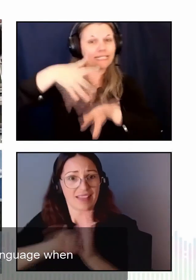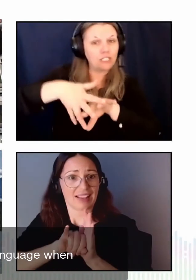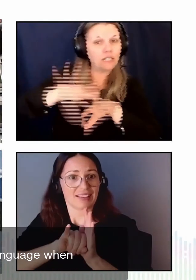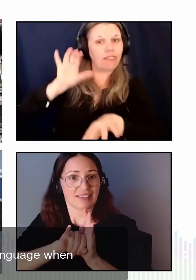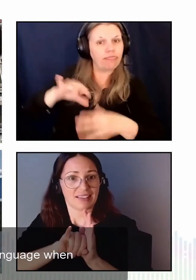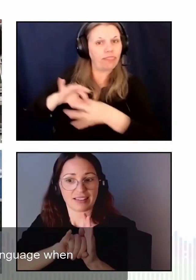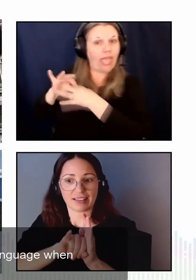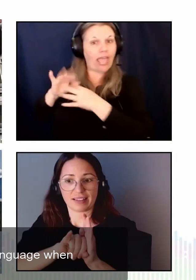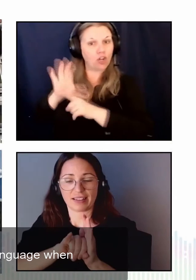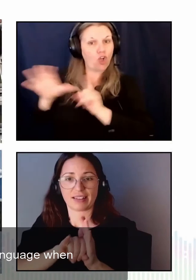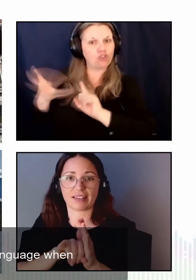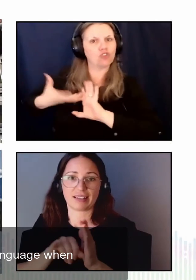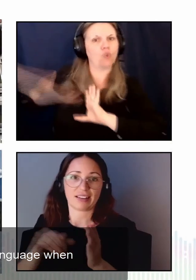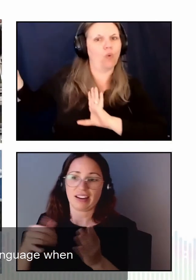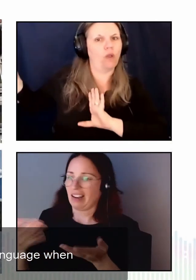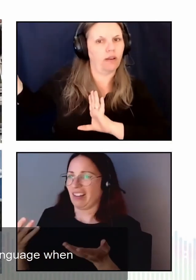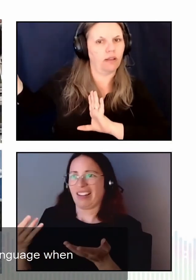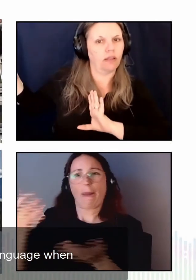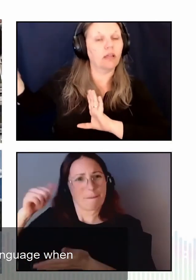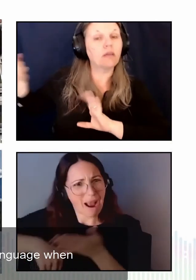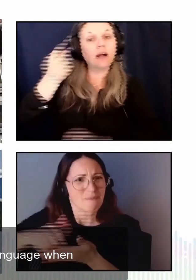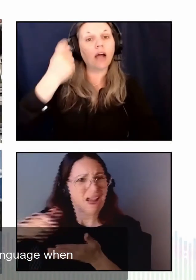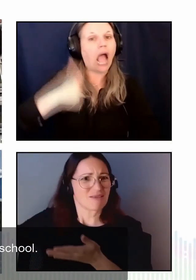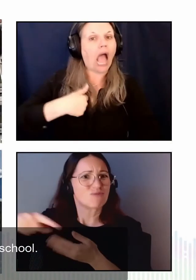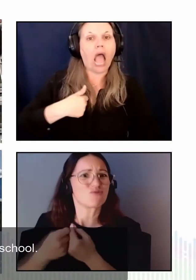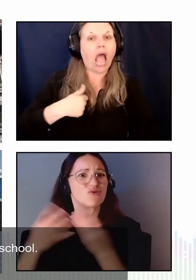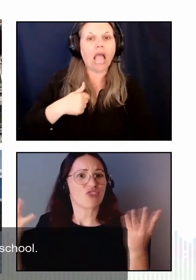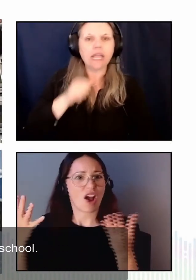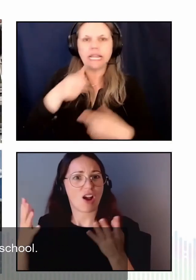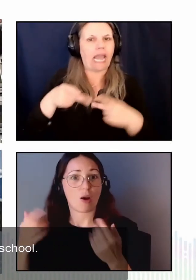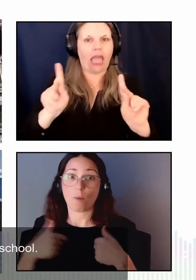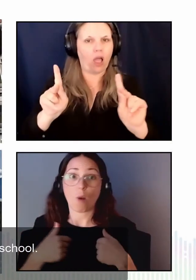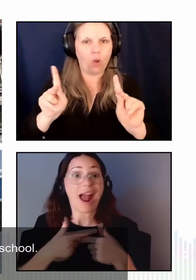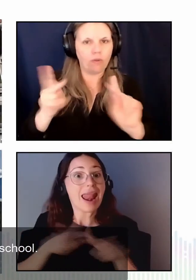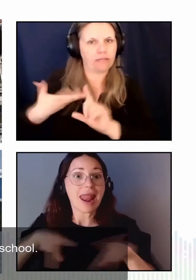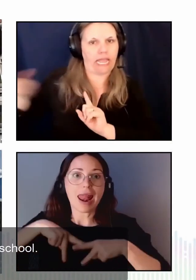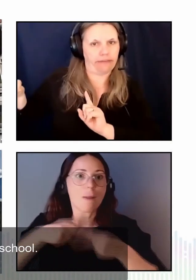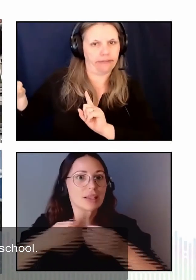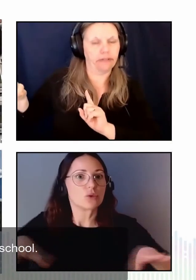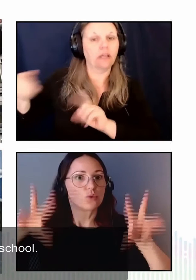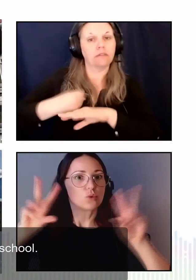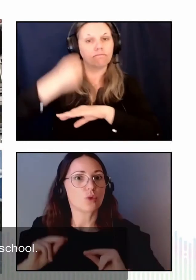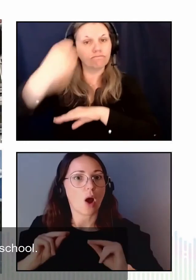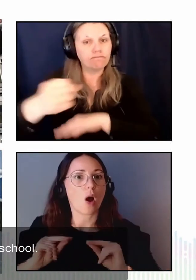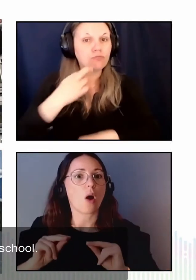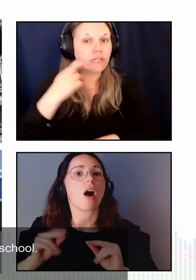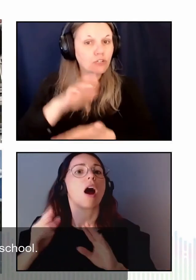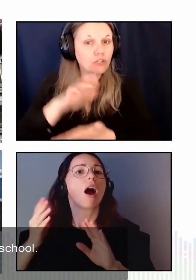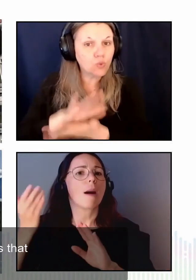I refused to give that up. I did not lose my language when I went to residential school or to day school.